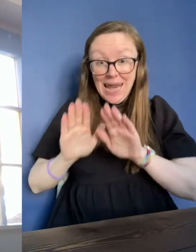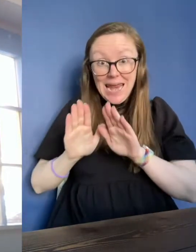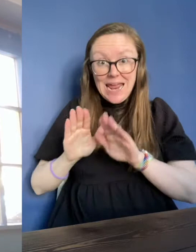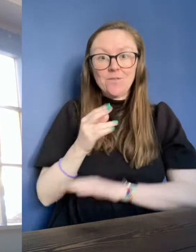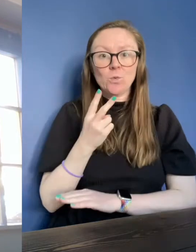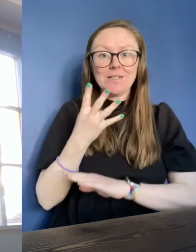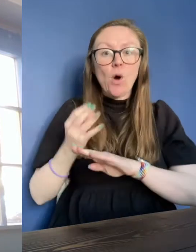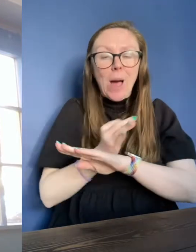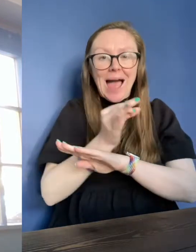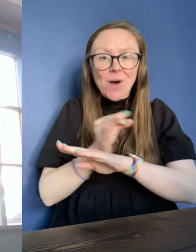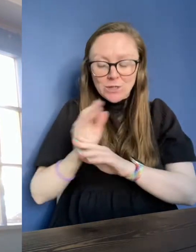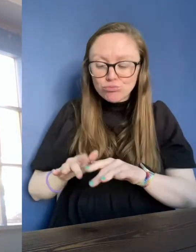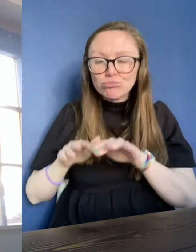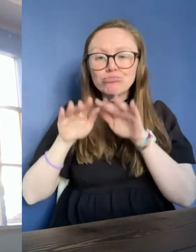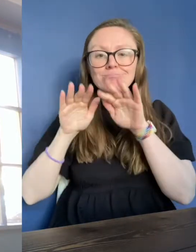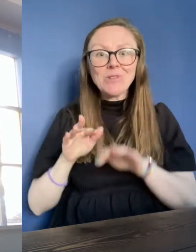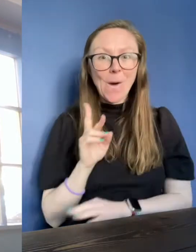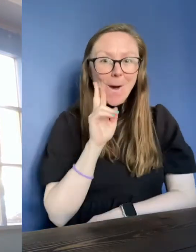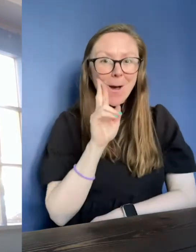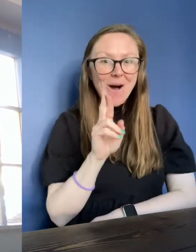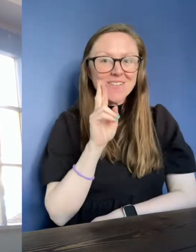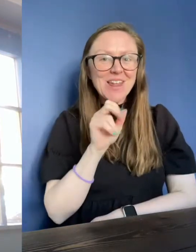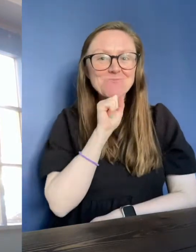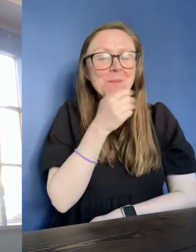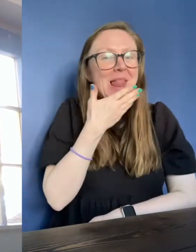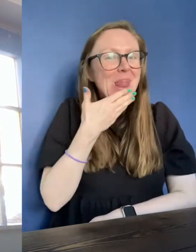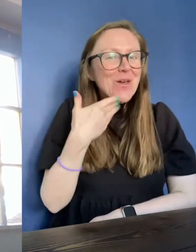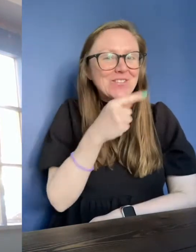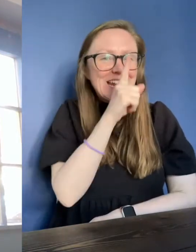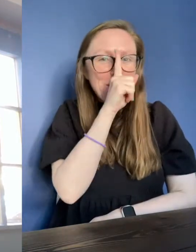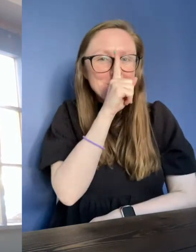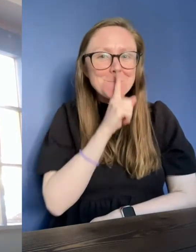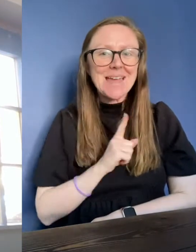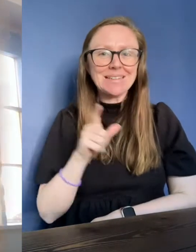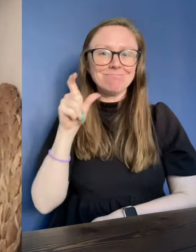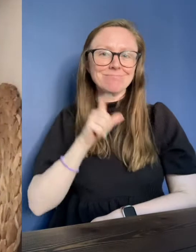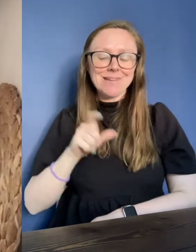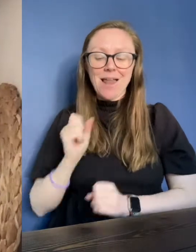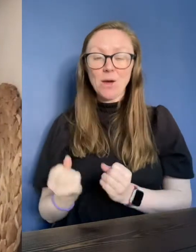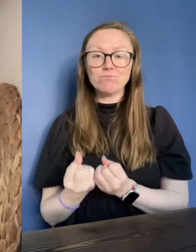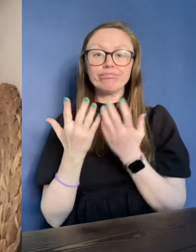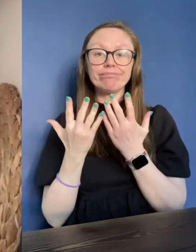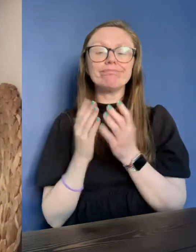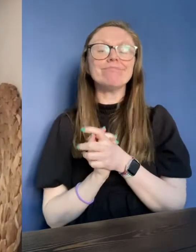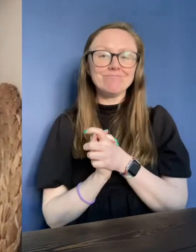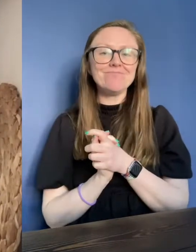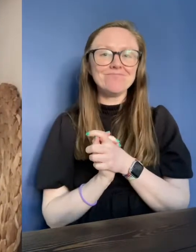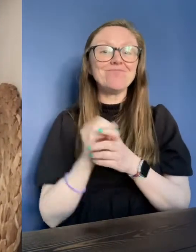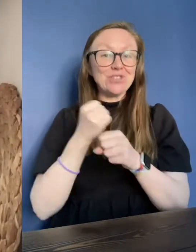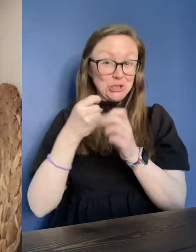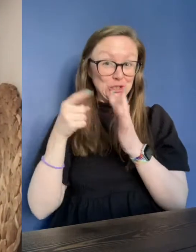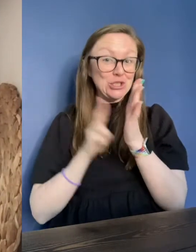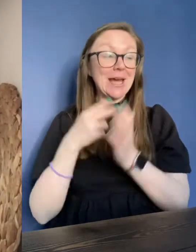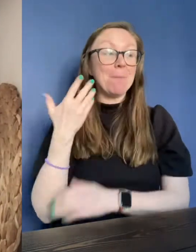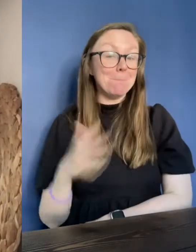24 hours, and hopefully after that we'll have a lovely pink colour. So our gin has infused